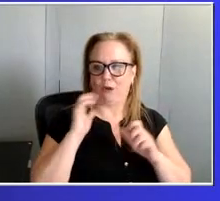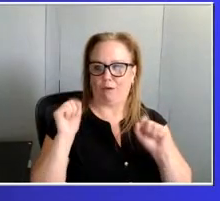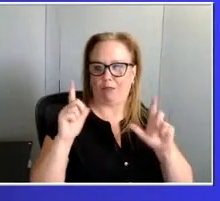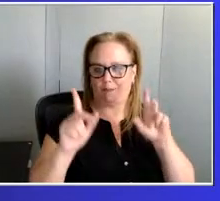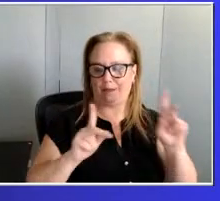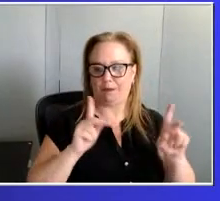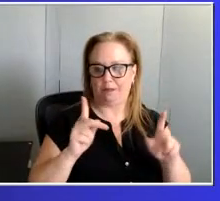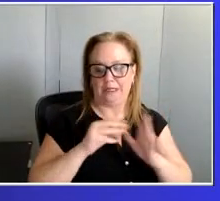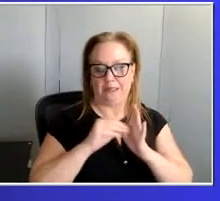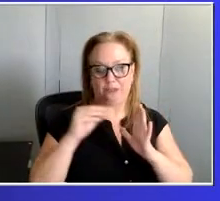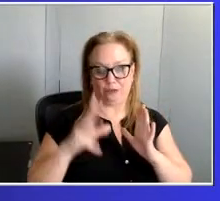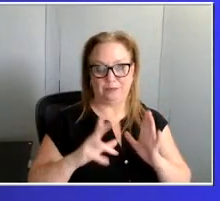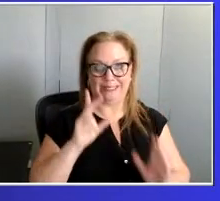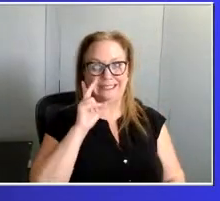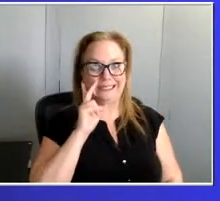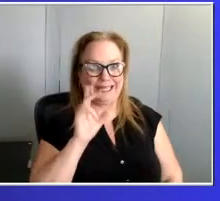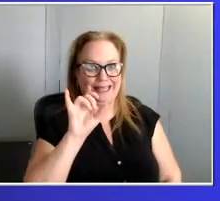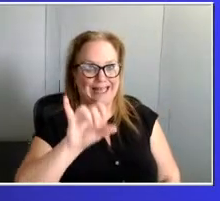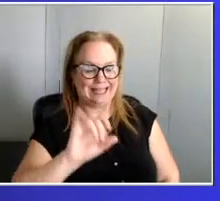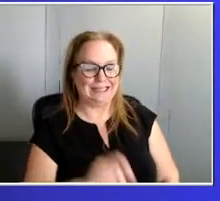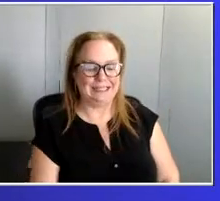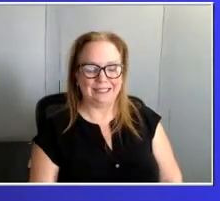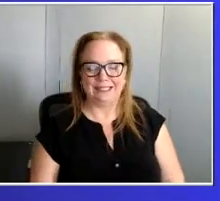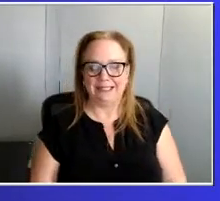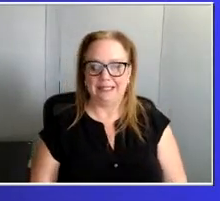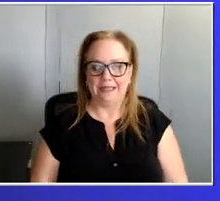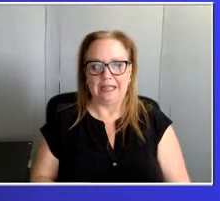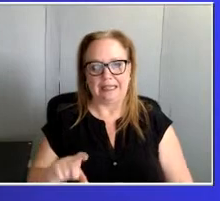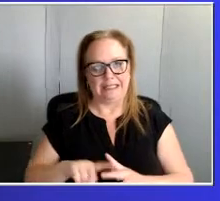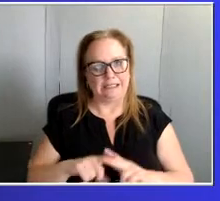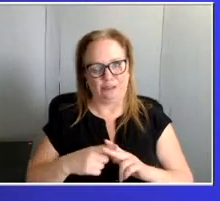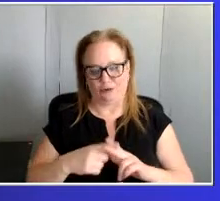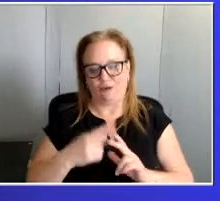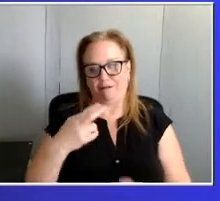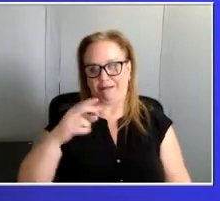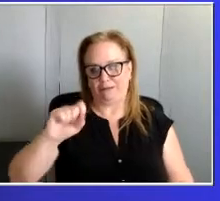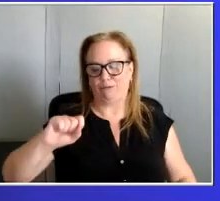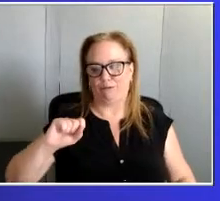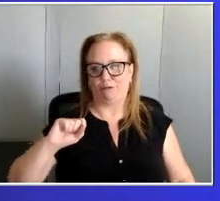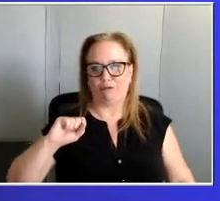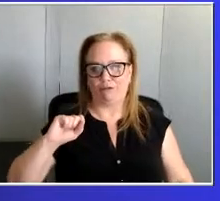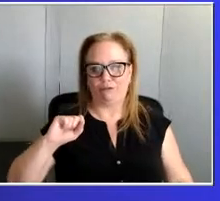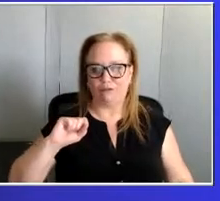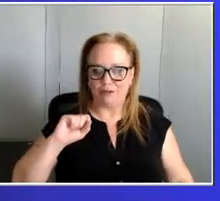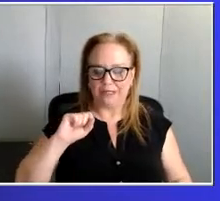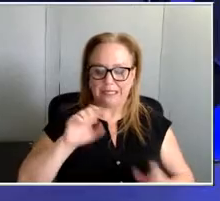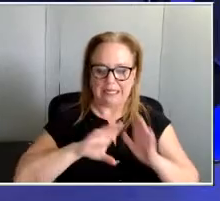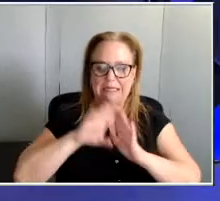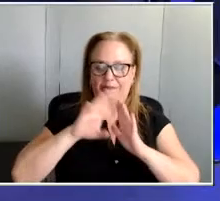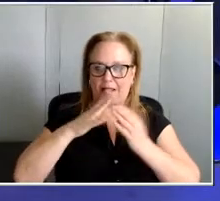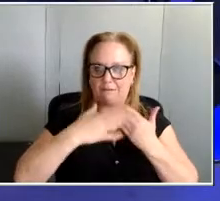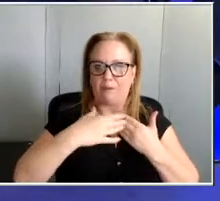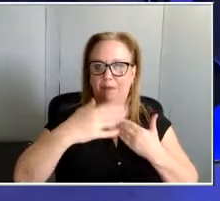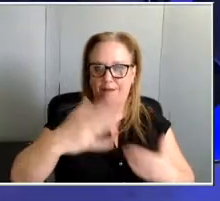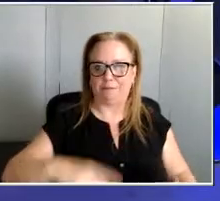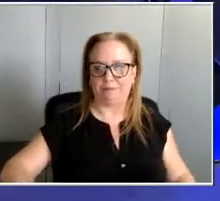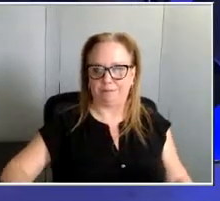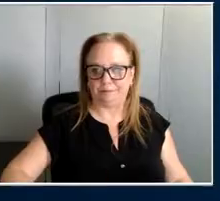the students get to see that, and that needs to start in high school and then develop from there. Kind of a big deal.